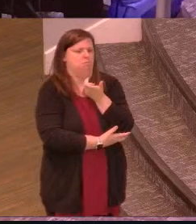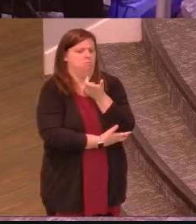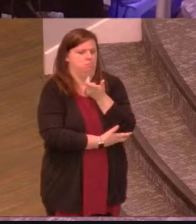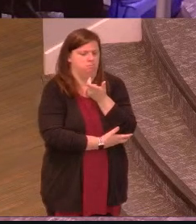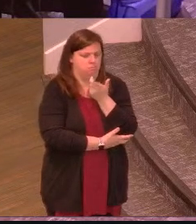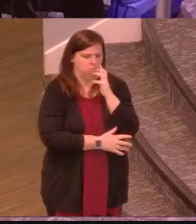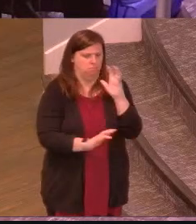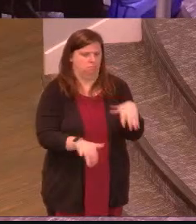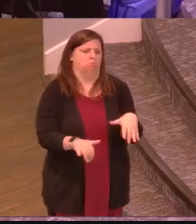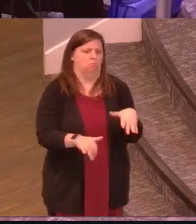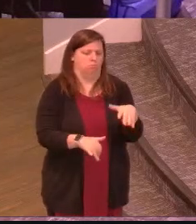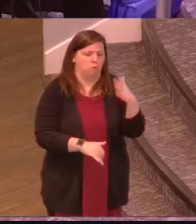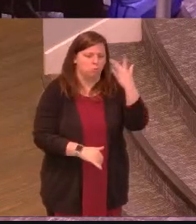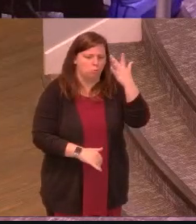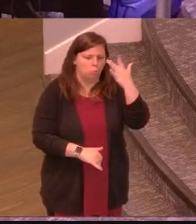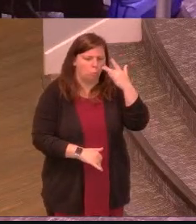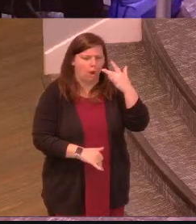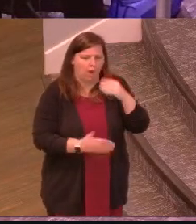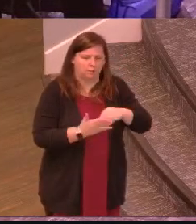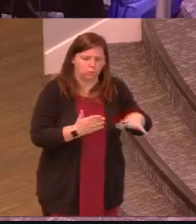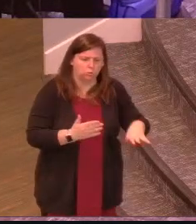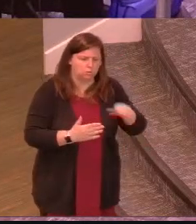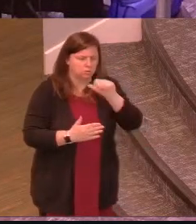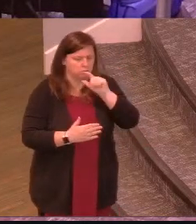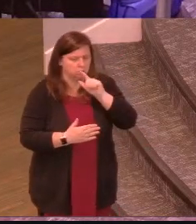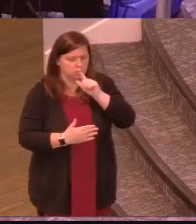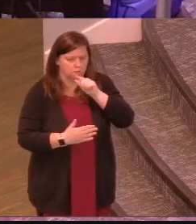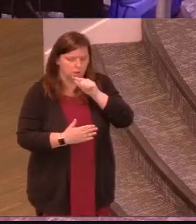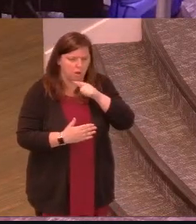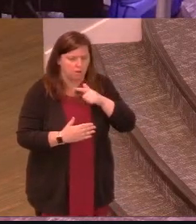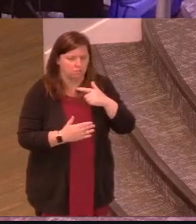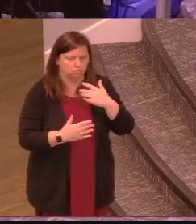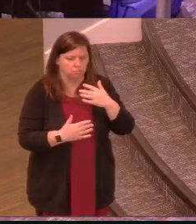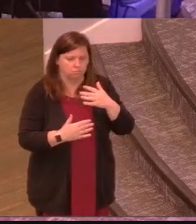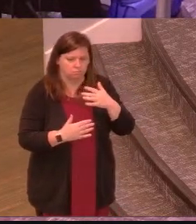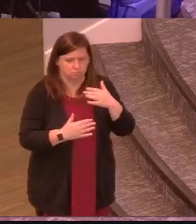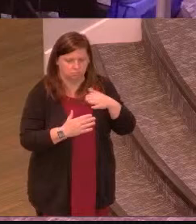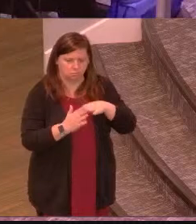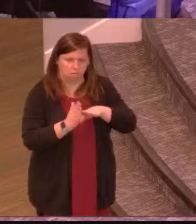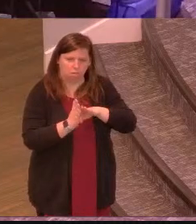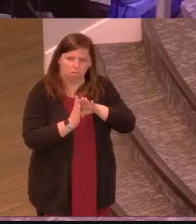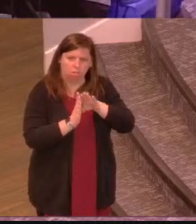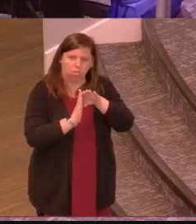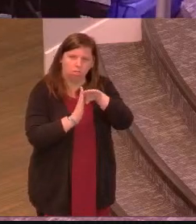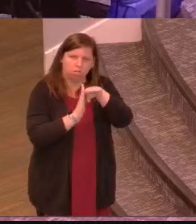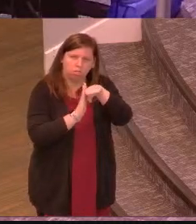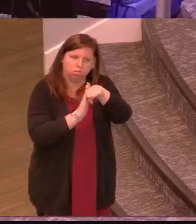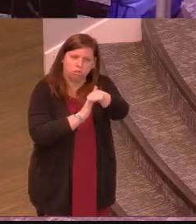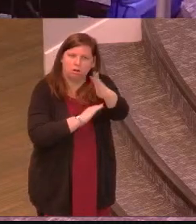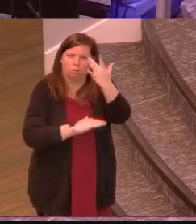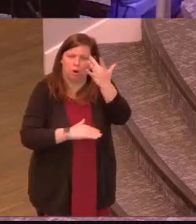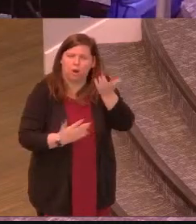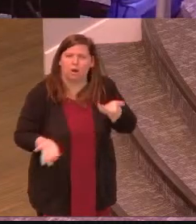progressing as well as they should from year to year? That's my idea.